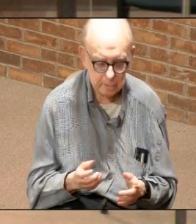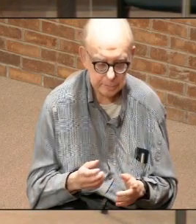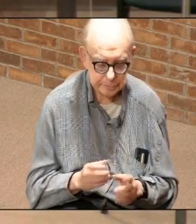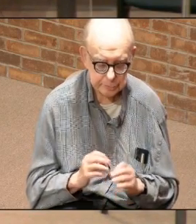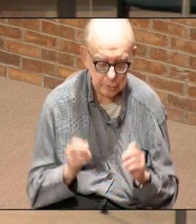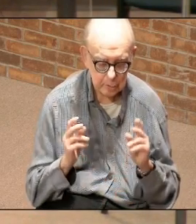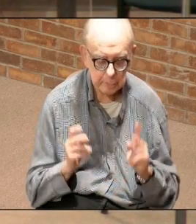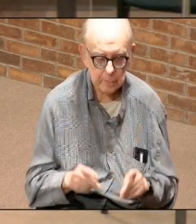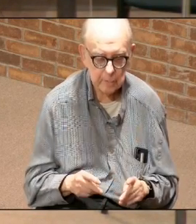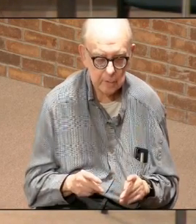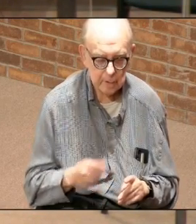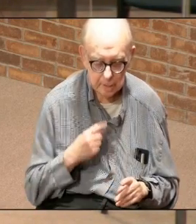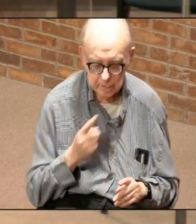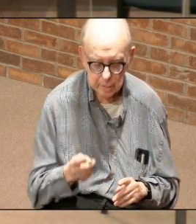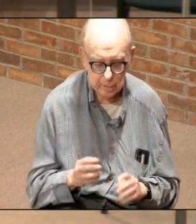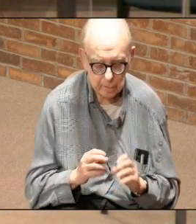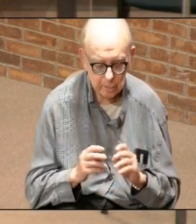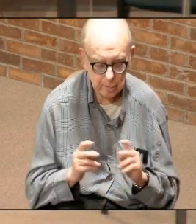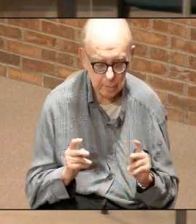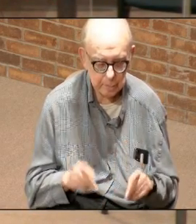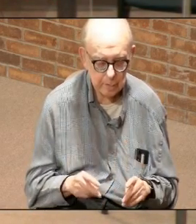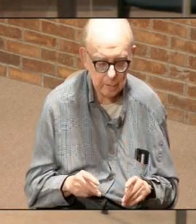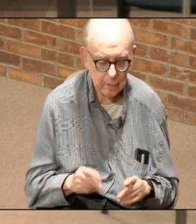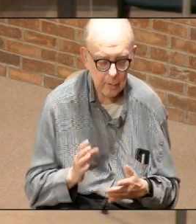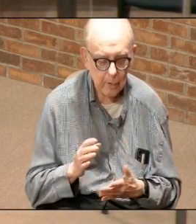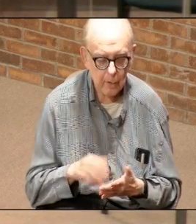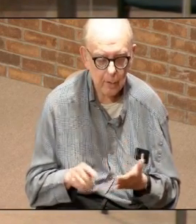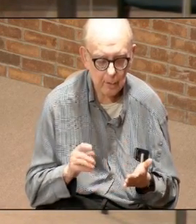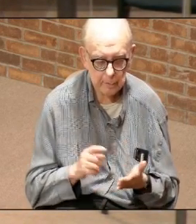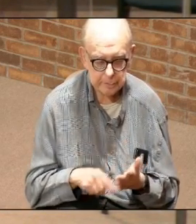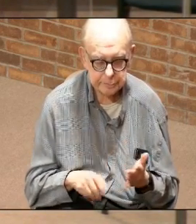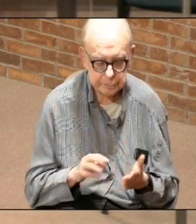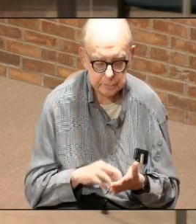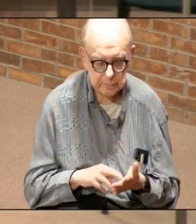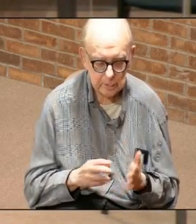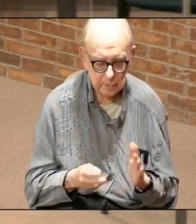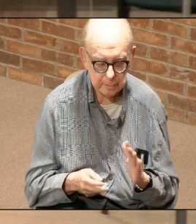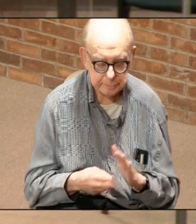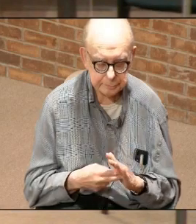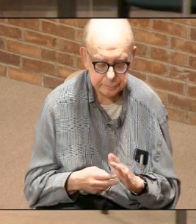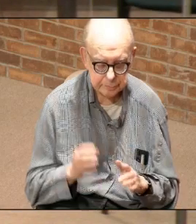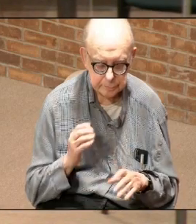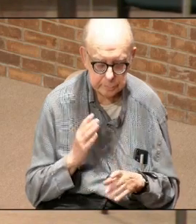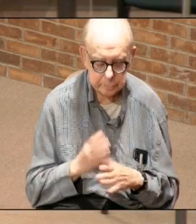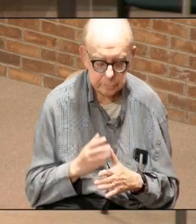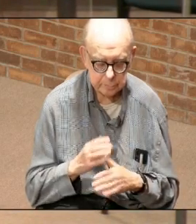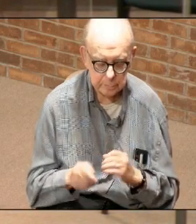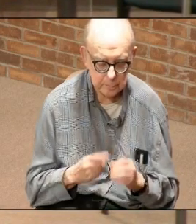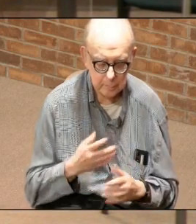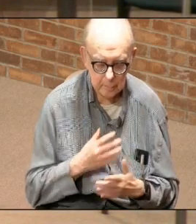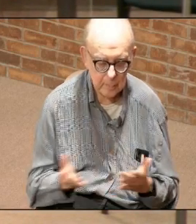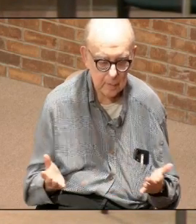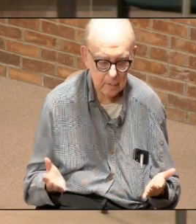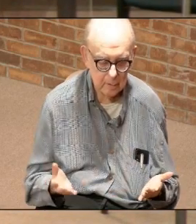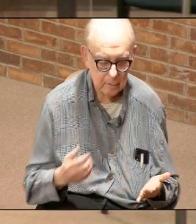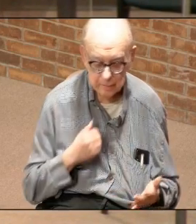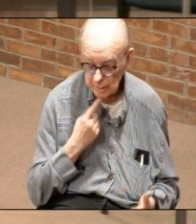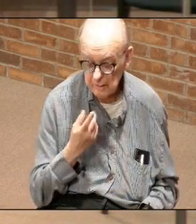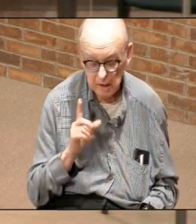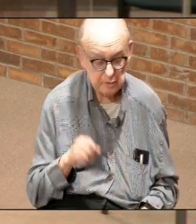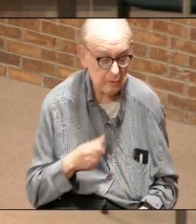No one. May I say this to you all? And this is what really ticks me off about some people. I don't need